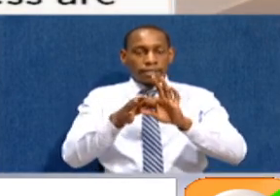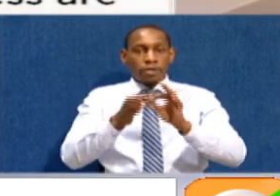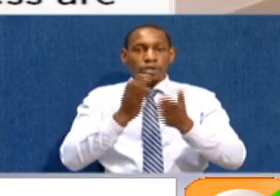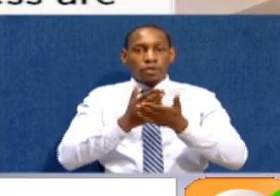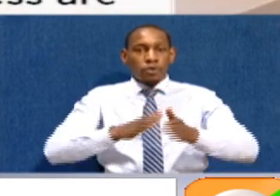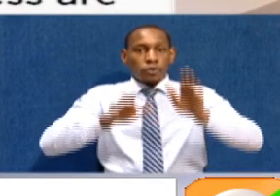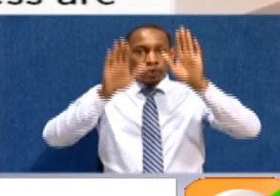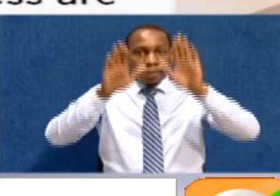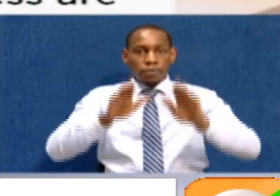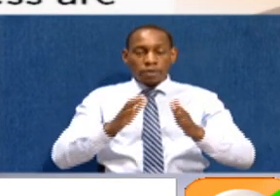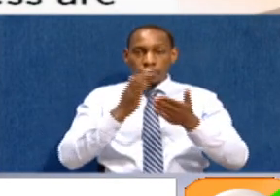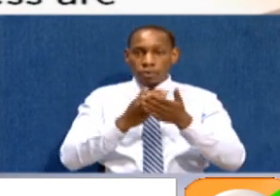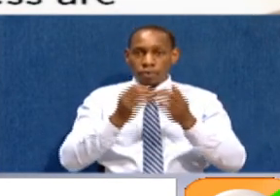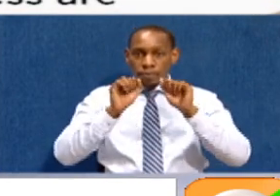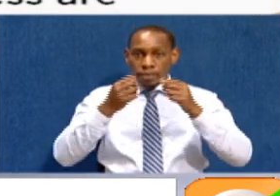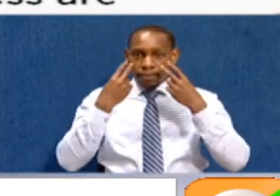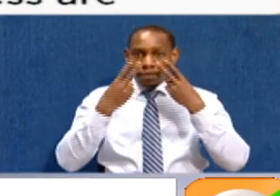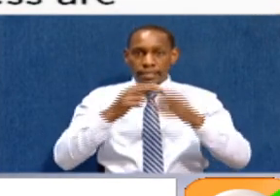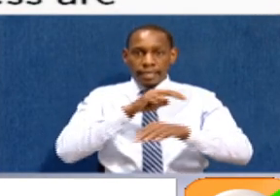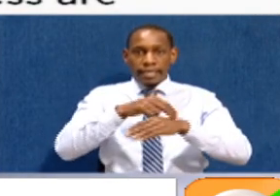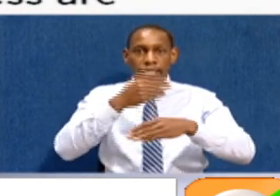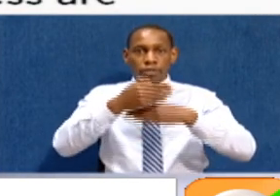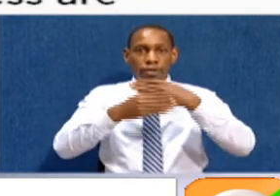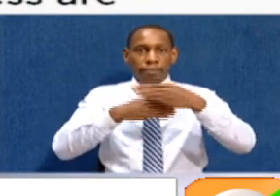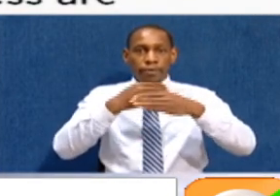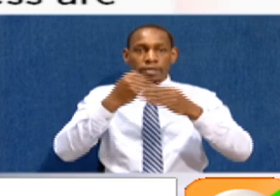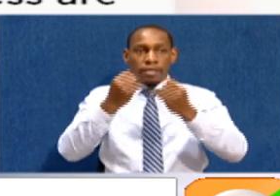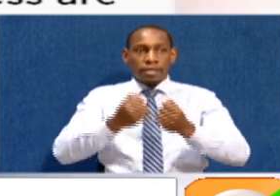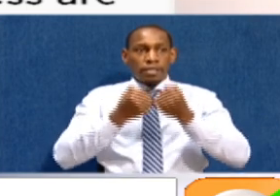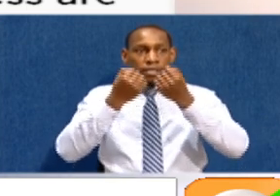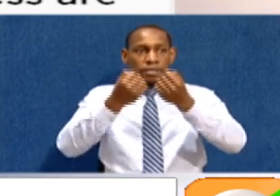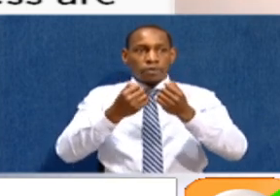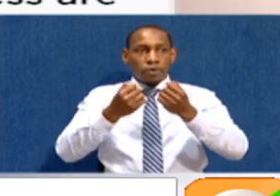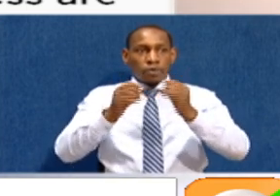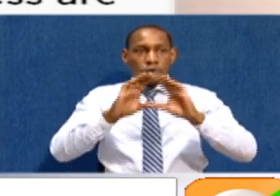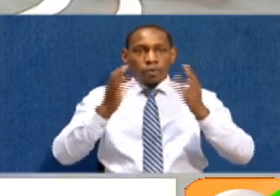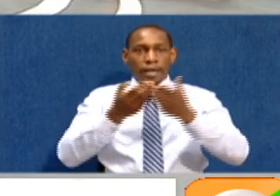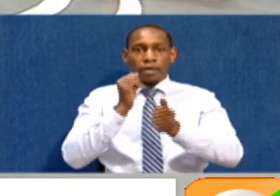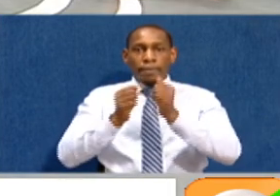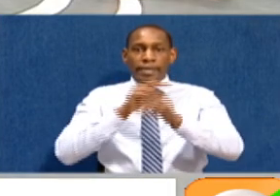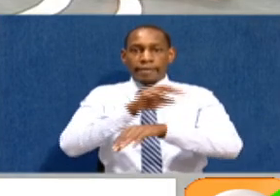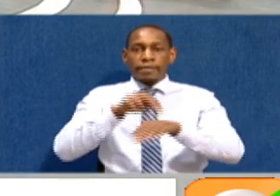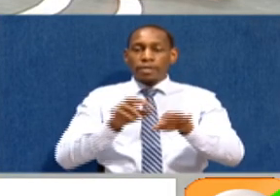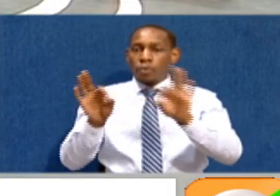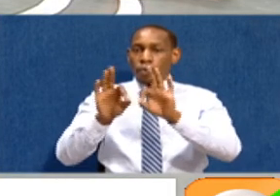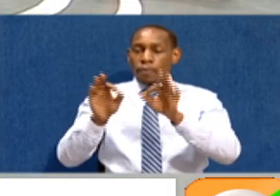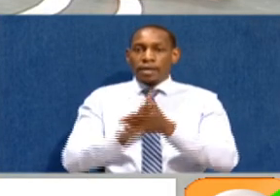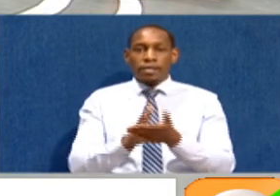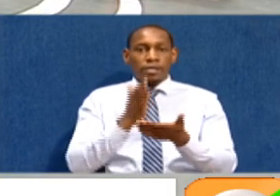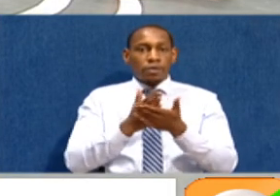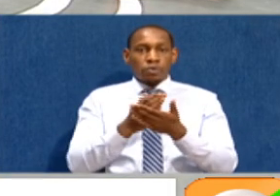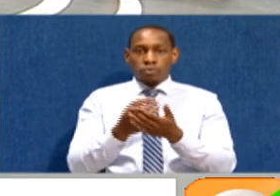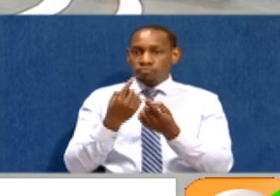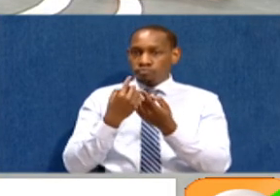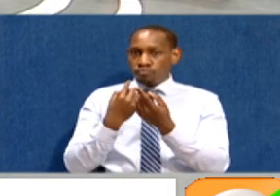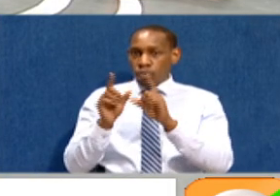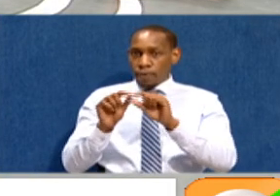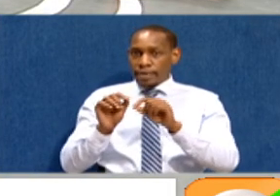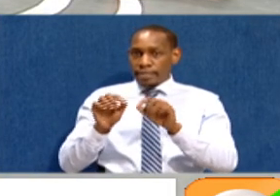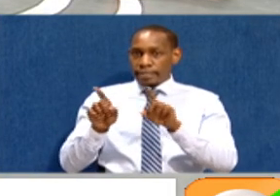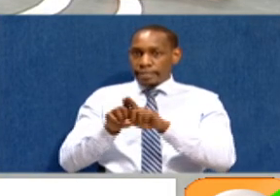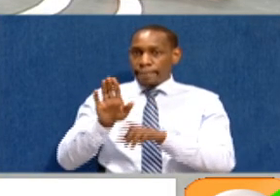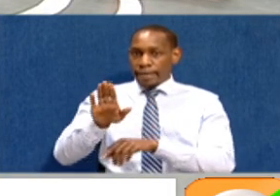key to tangible nation building to build a strong and globally competitive nation. Wow, she's speaking like you people here, you know,